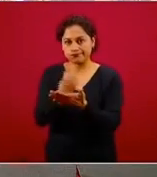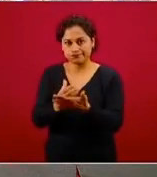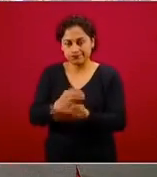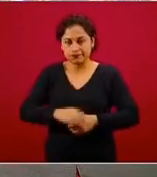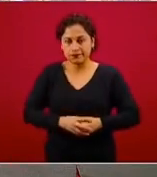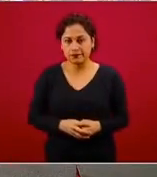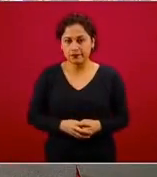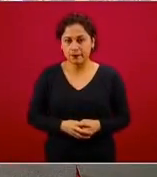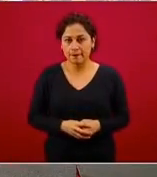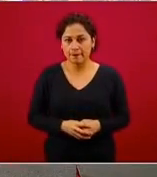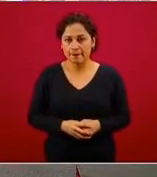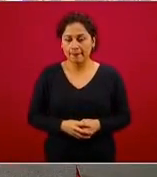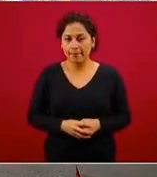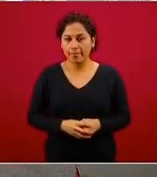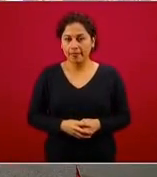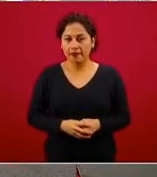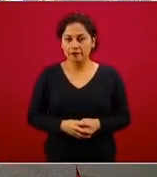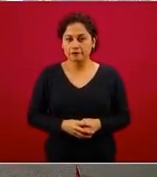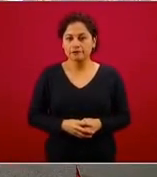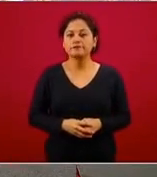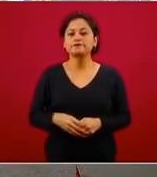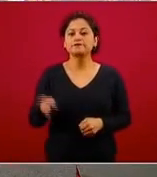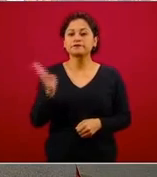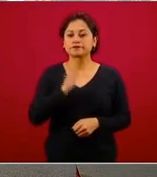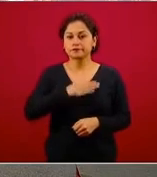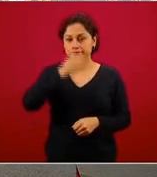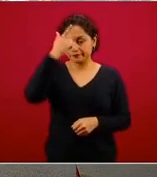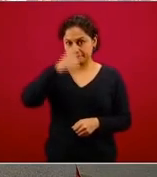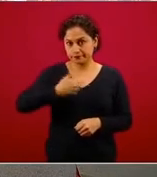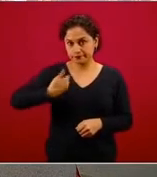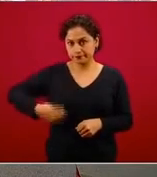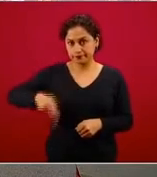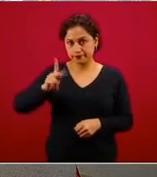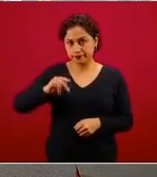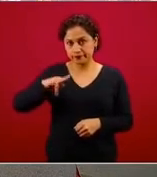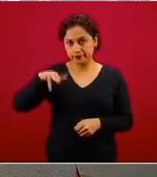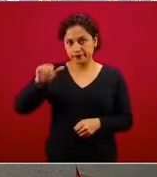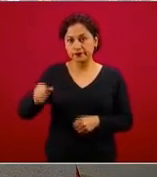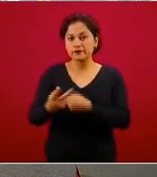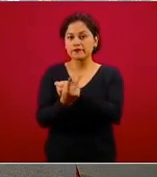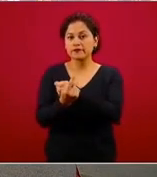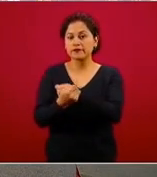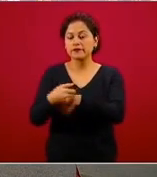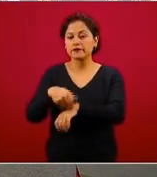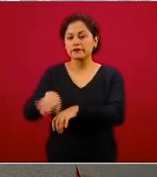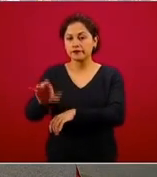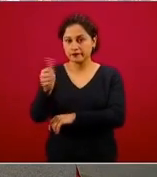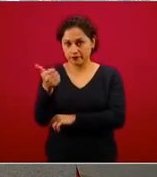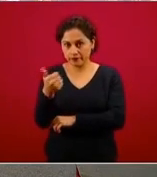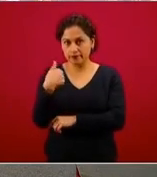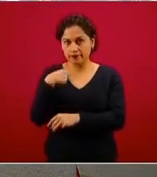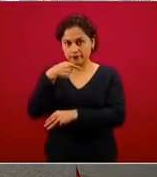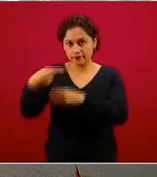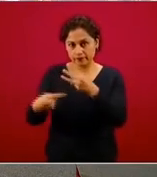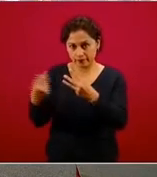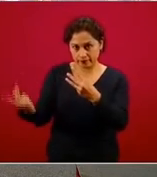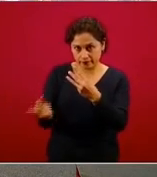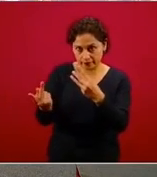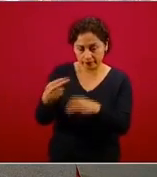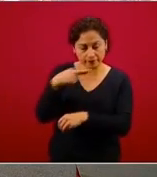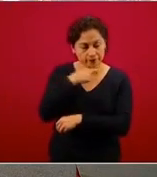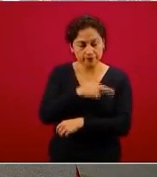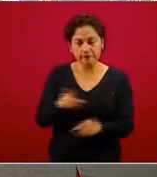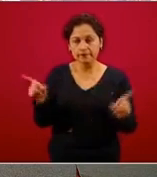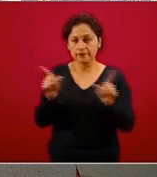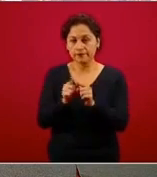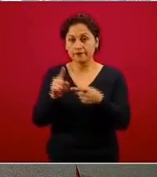atrás. thank you. Gracias. Buenas noches, mi Thank you. nombre es Good Ken evening. Oribe de Canal 6. Hello, I'm Ken Tengo tres Oribe preguntas from Canal rapidísimo. La 6. primera, Just a quick